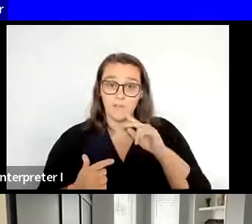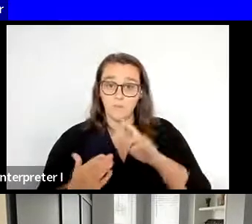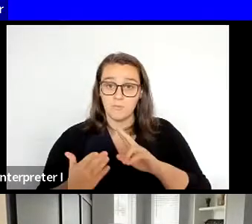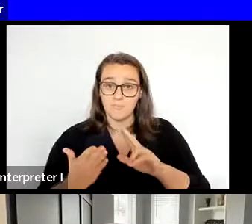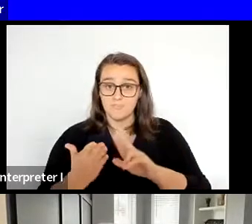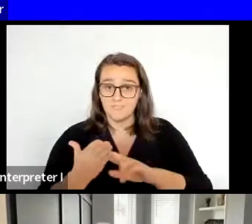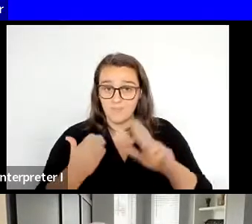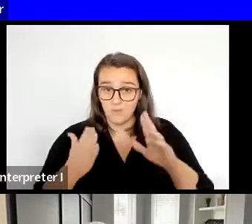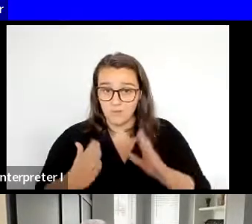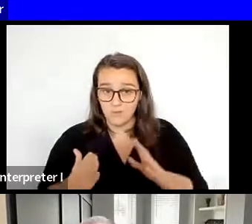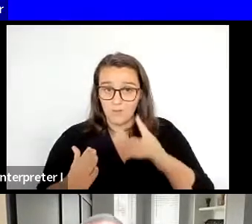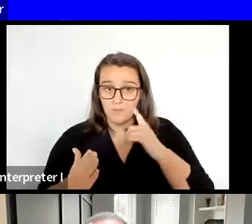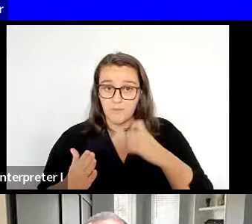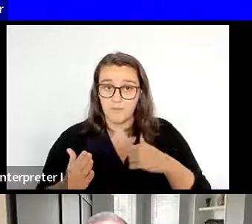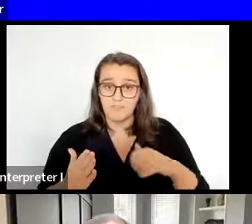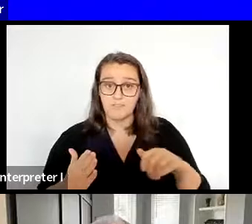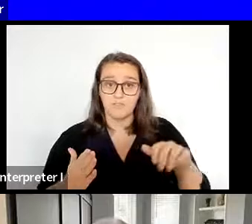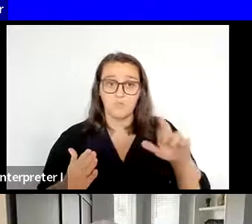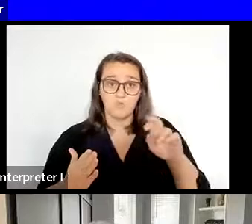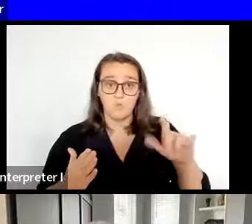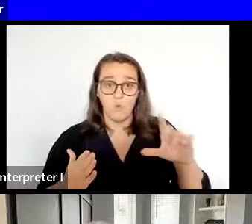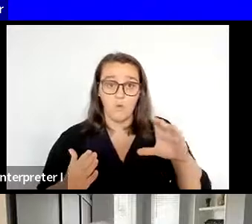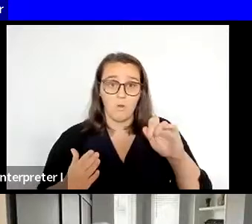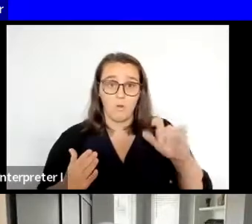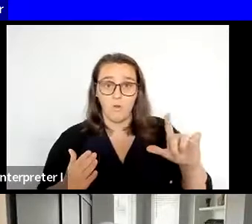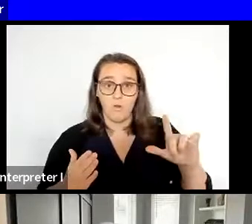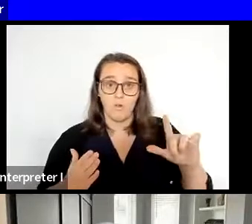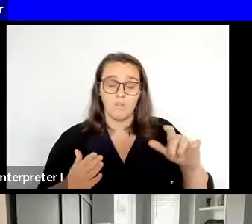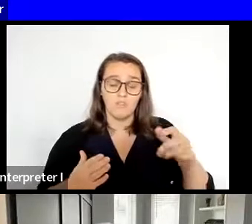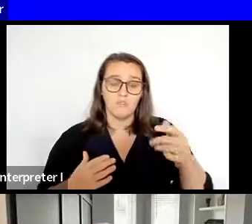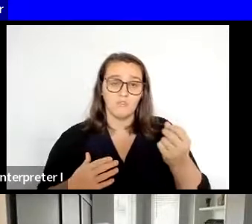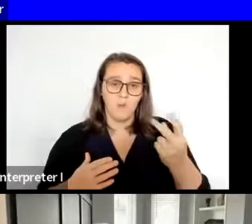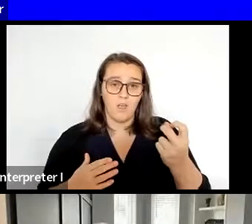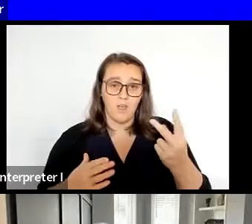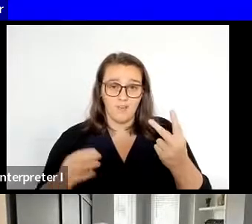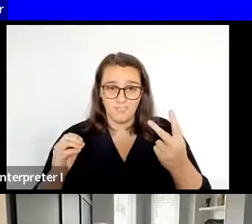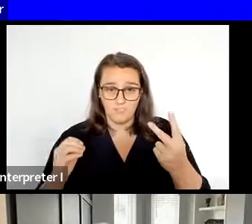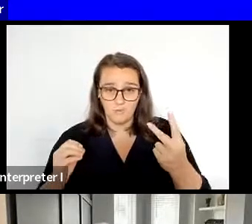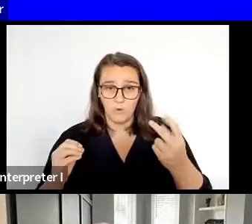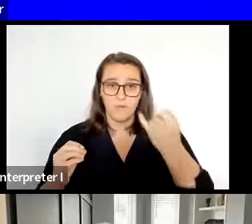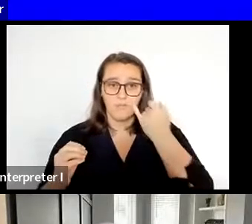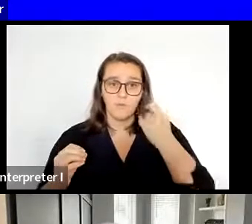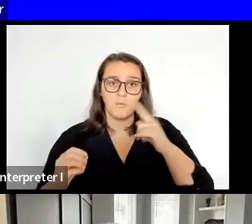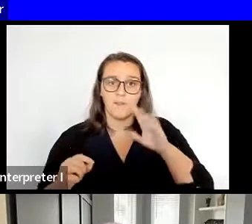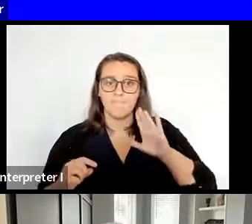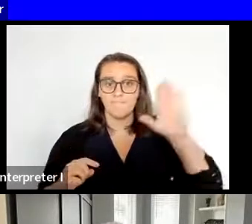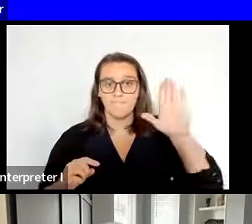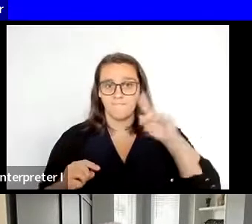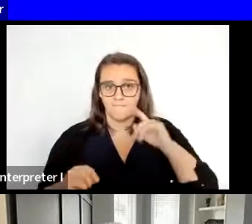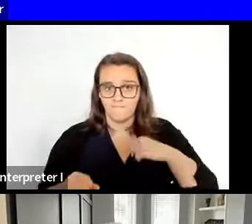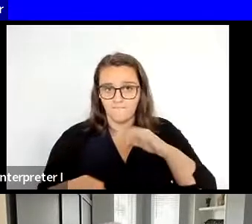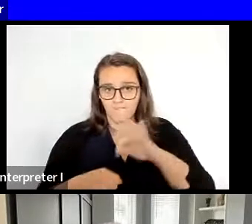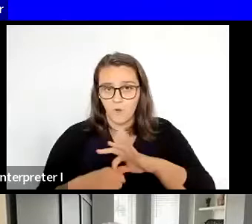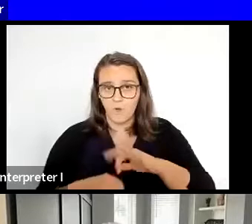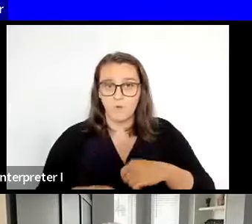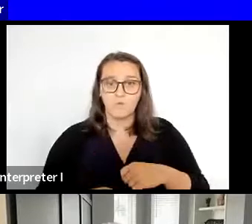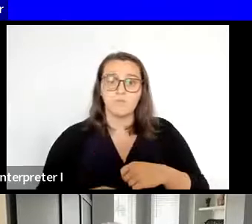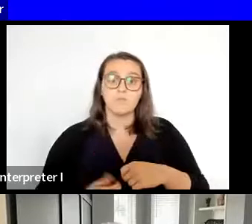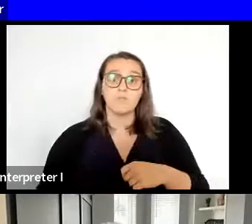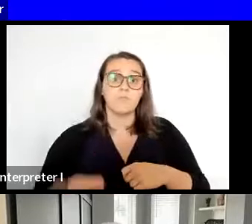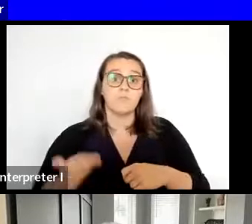since the roll call was 12-0, if we do this vote by voice vote. So the